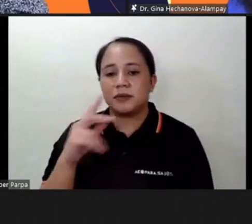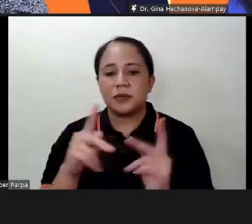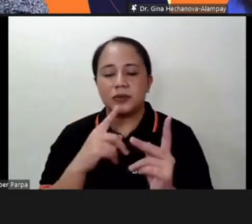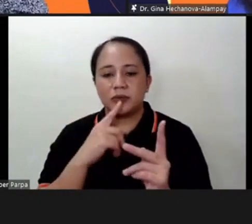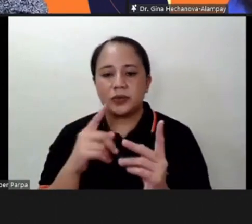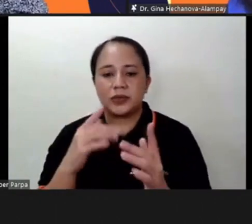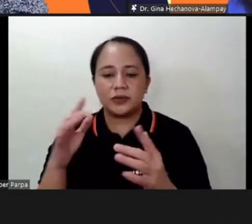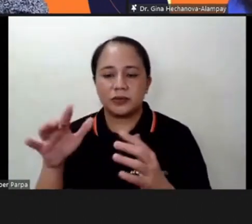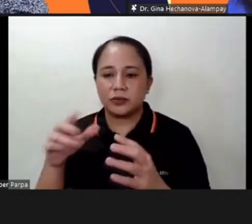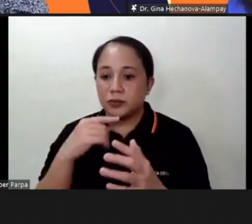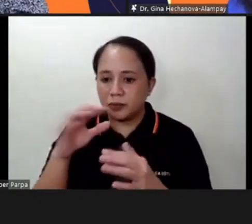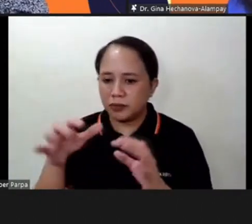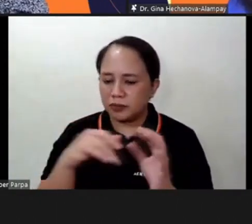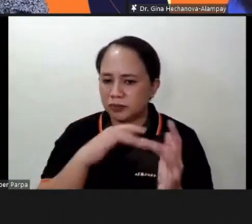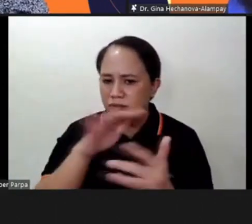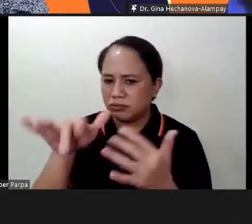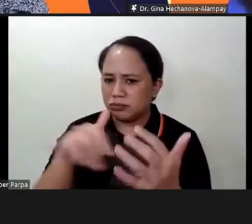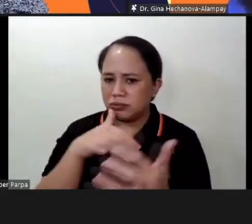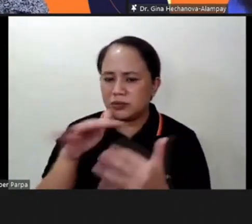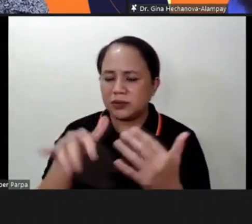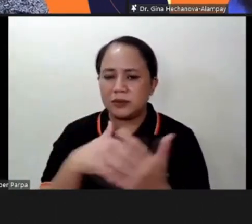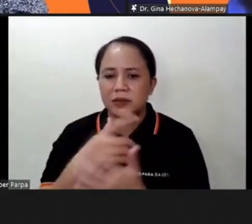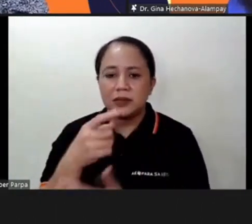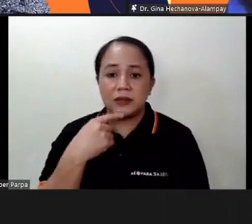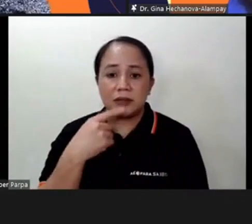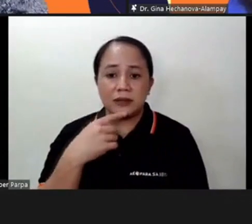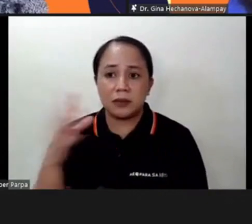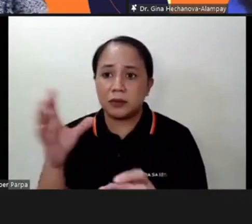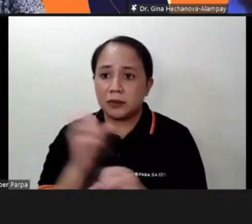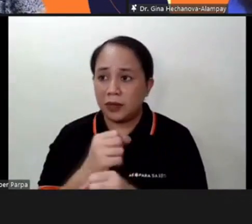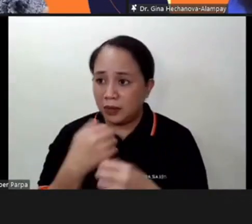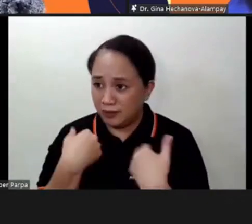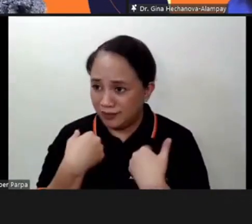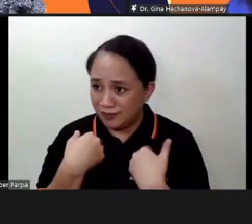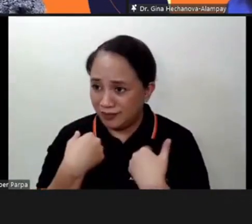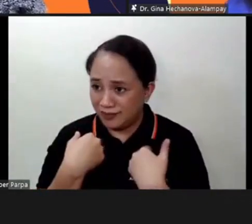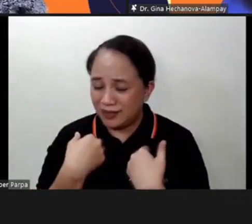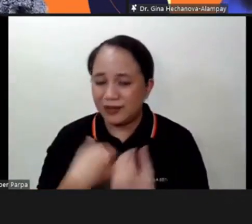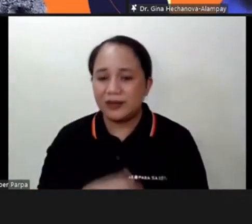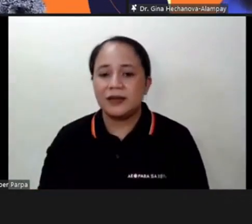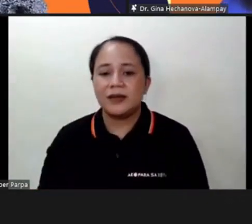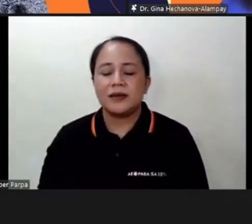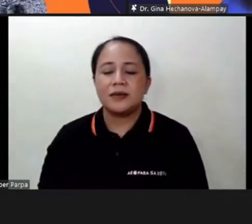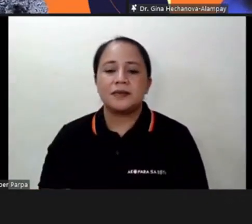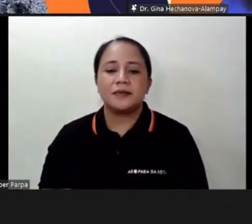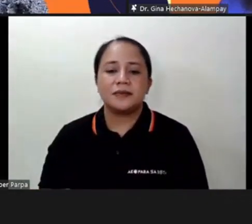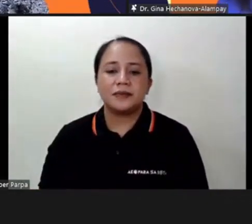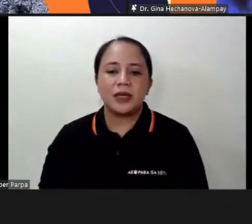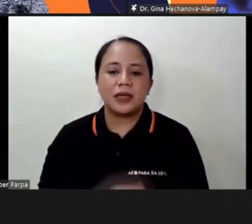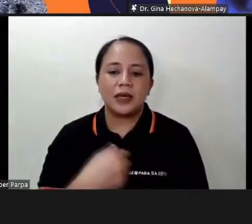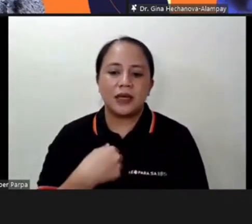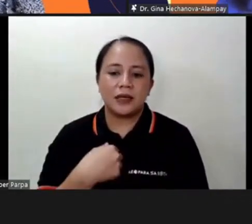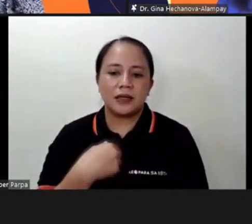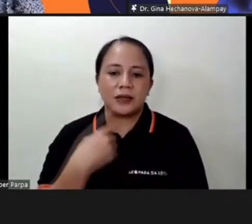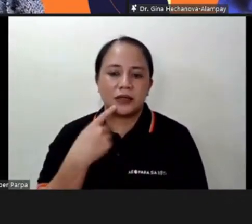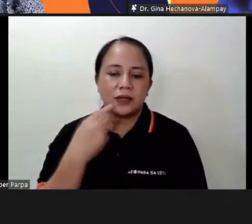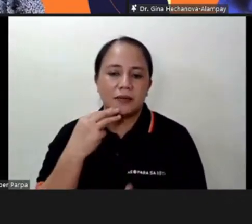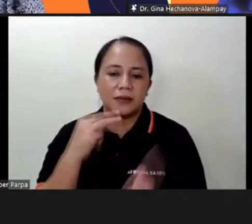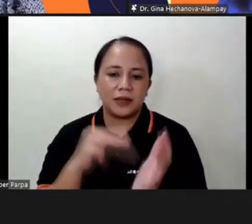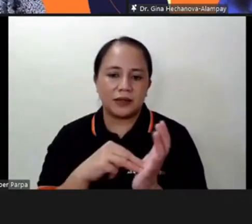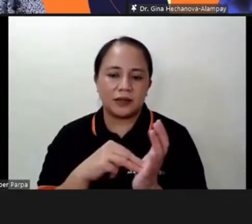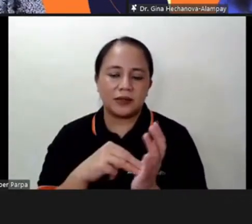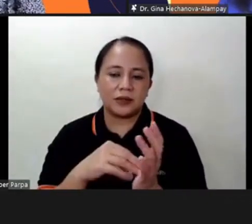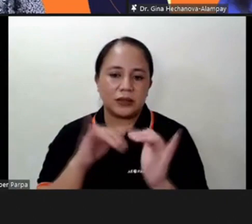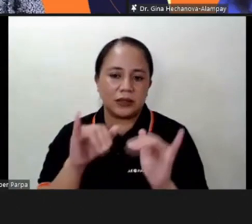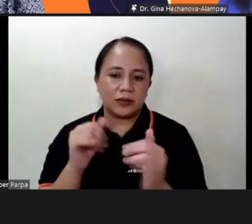so engaged. So ano pa bang isa-summarize ko? Pero talaga, I think the message that